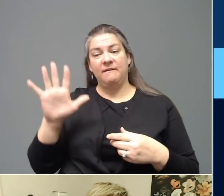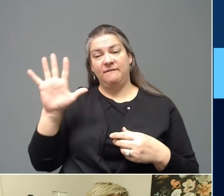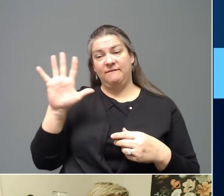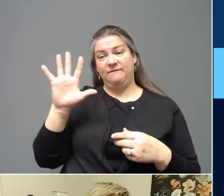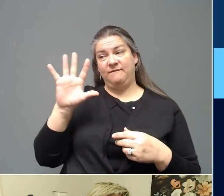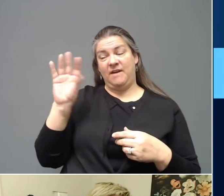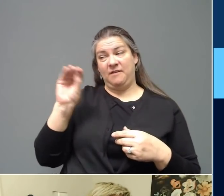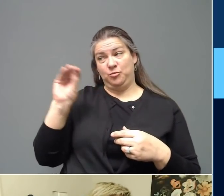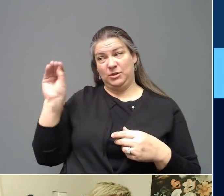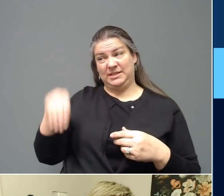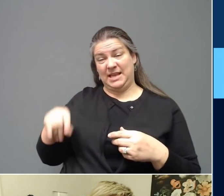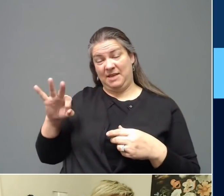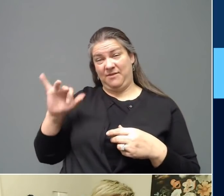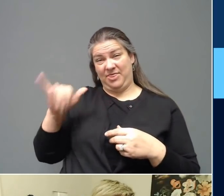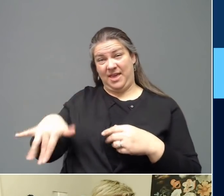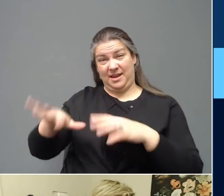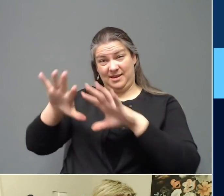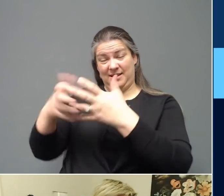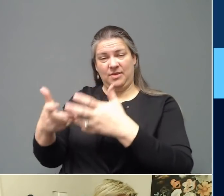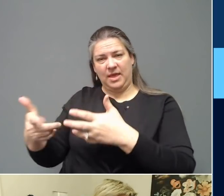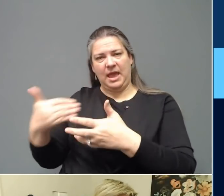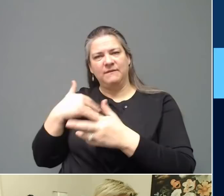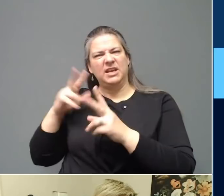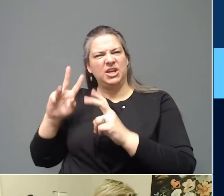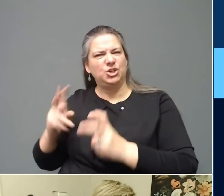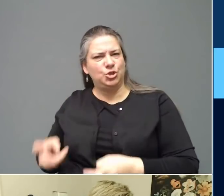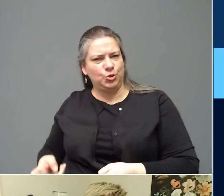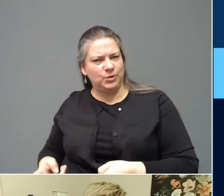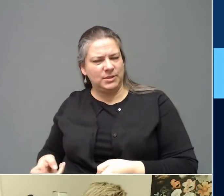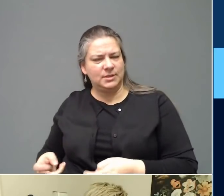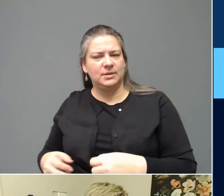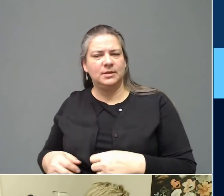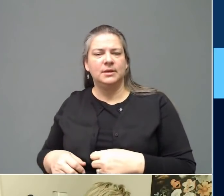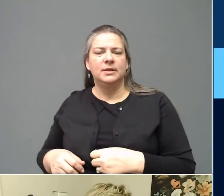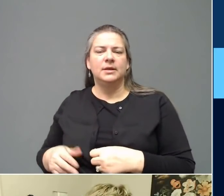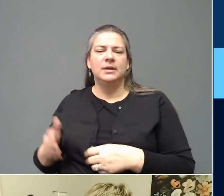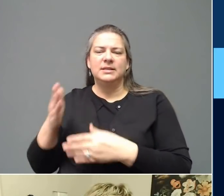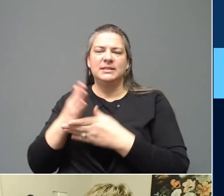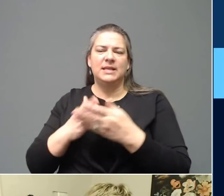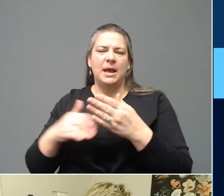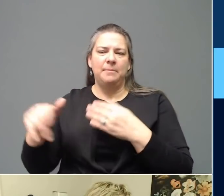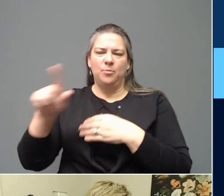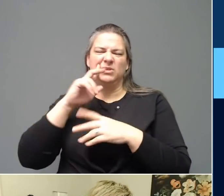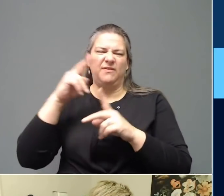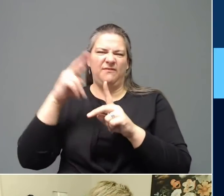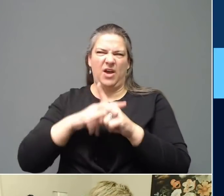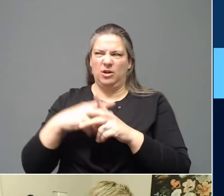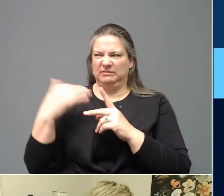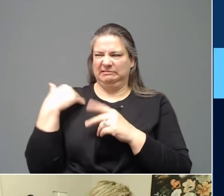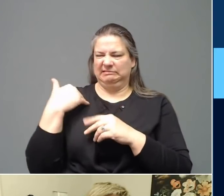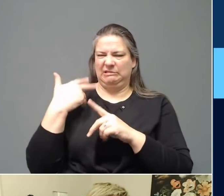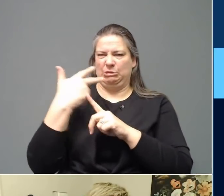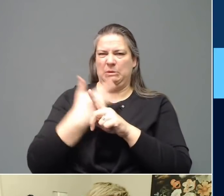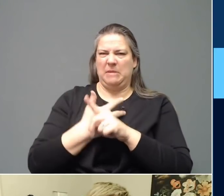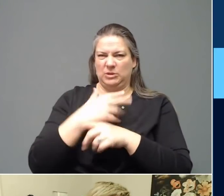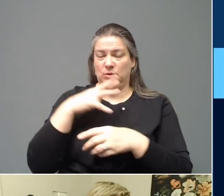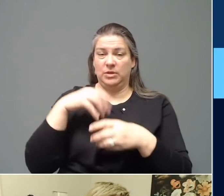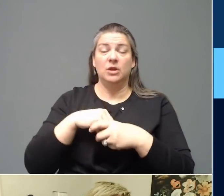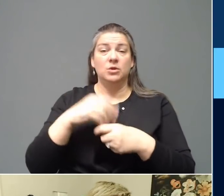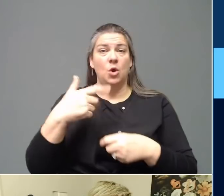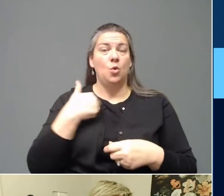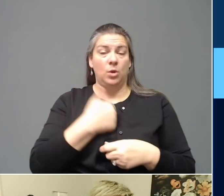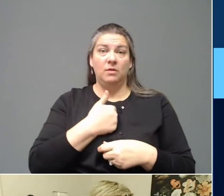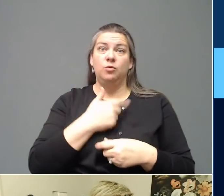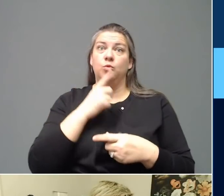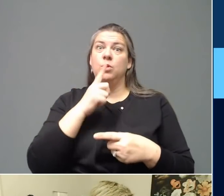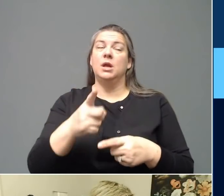initial issues, and about a quarter of those filed in the last 3 months. So we've made a substantial effort